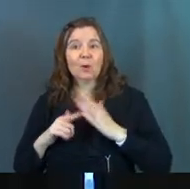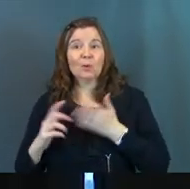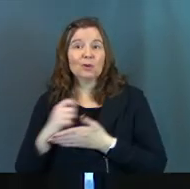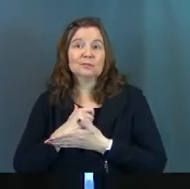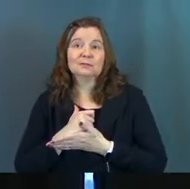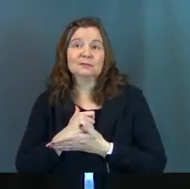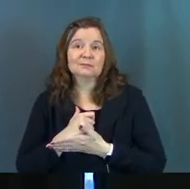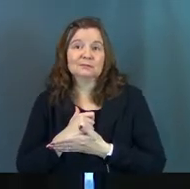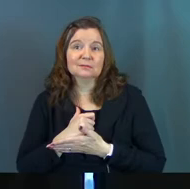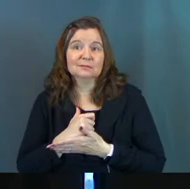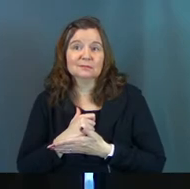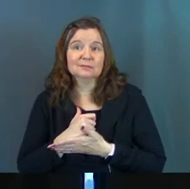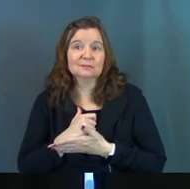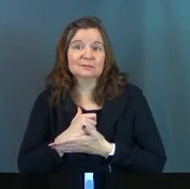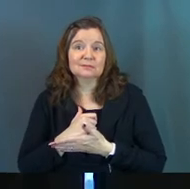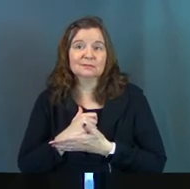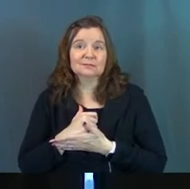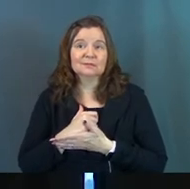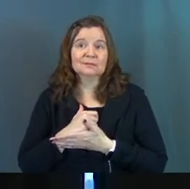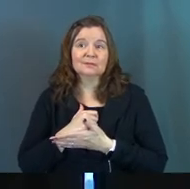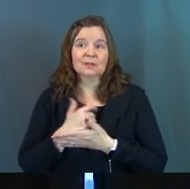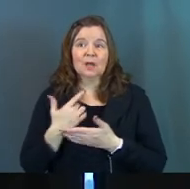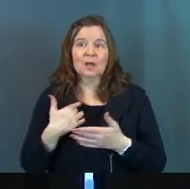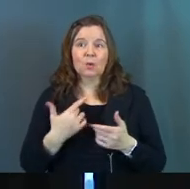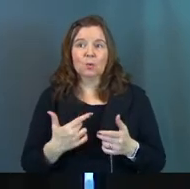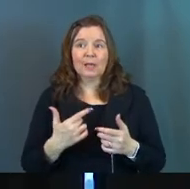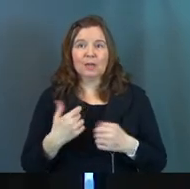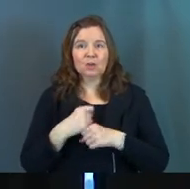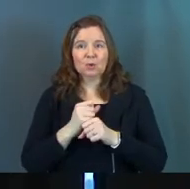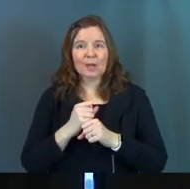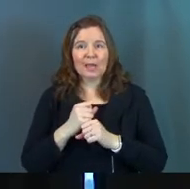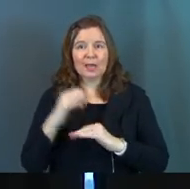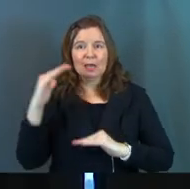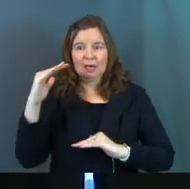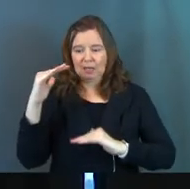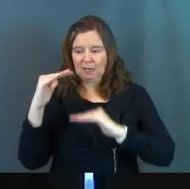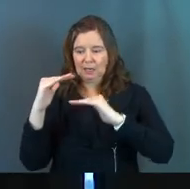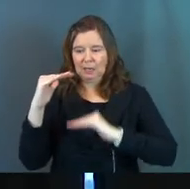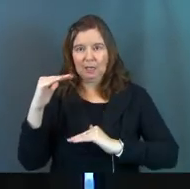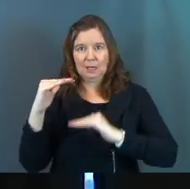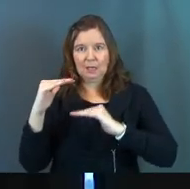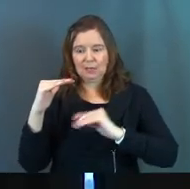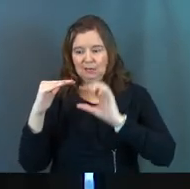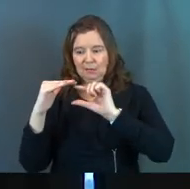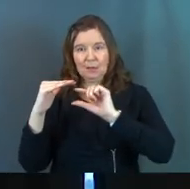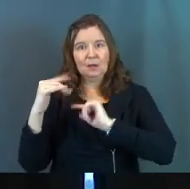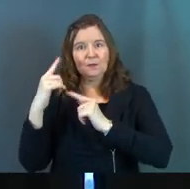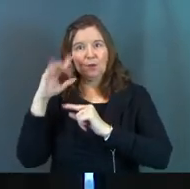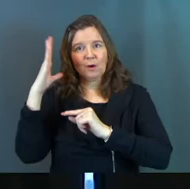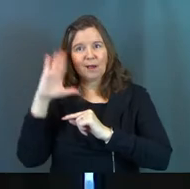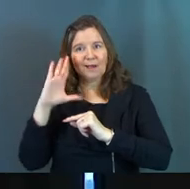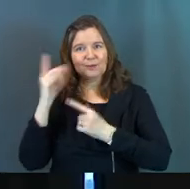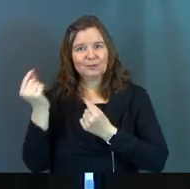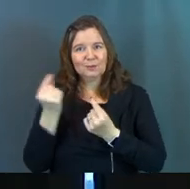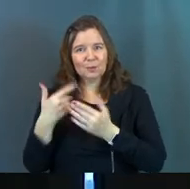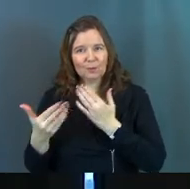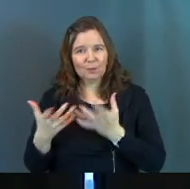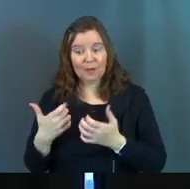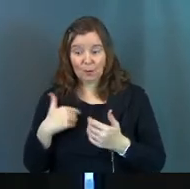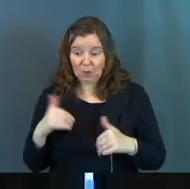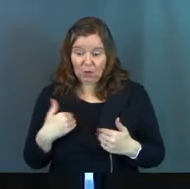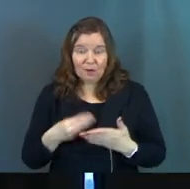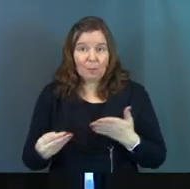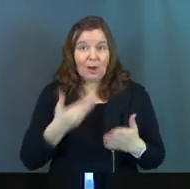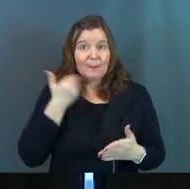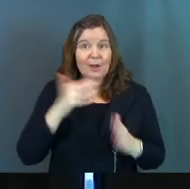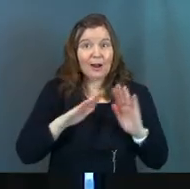means. And we kind of created a spot where it's like, that's for God. And we could have had a better